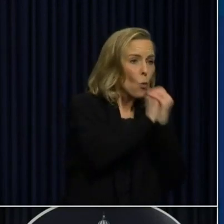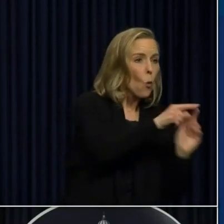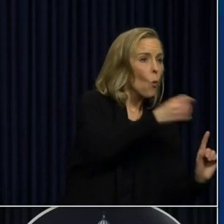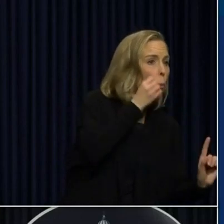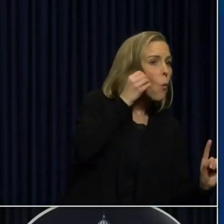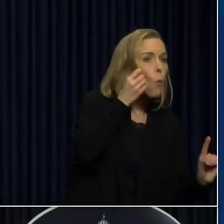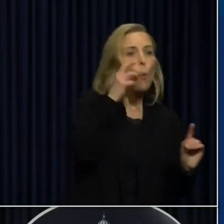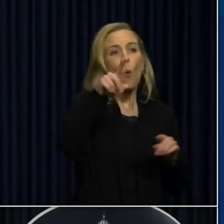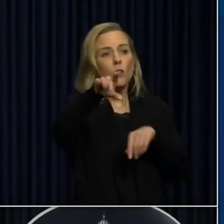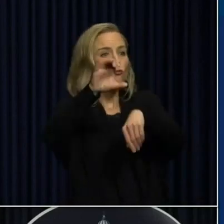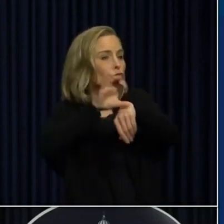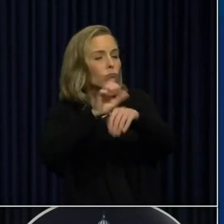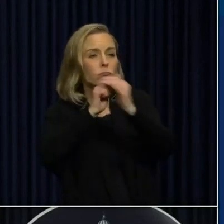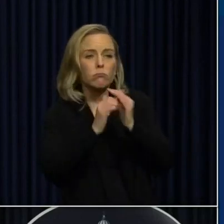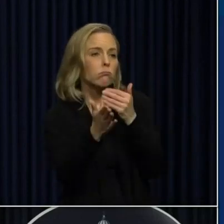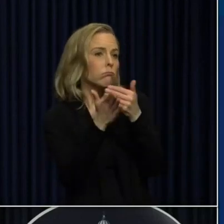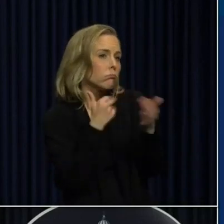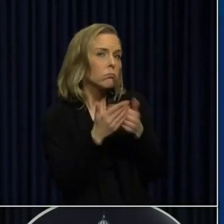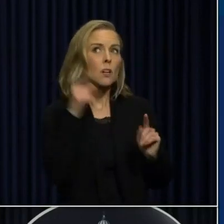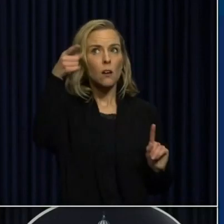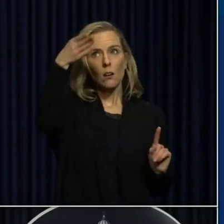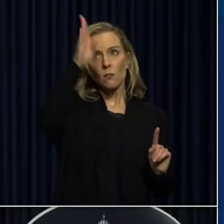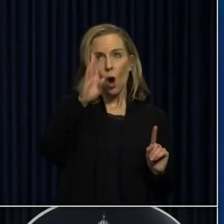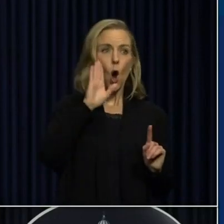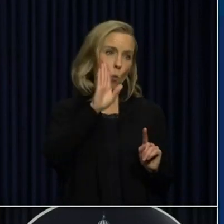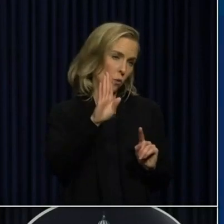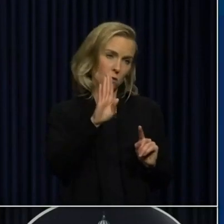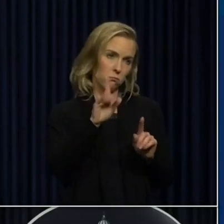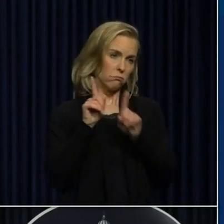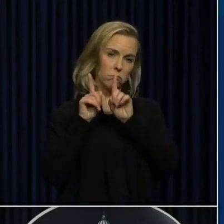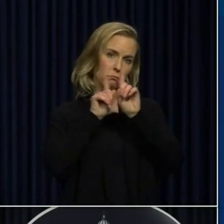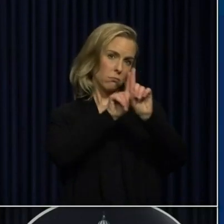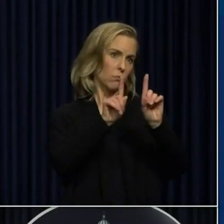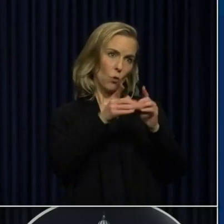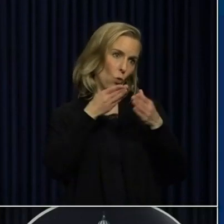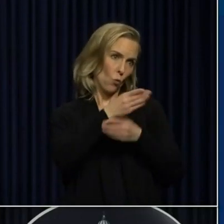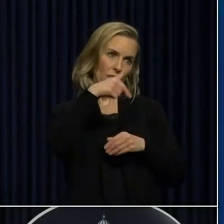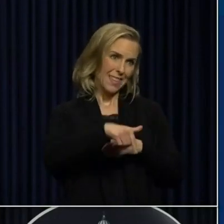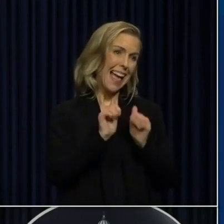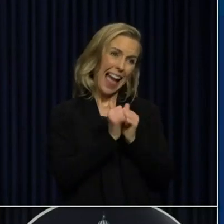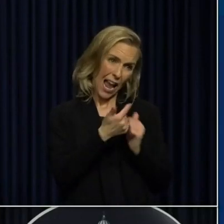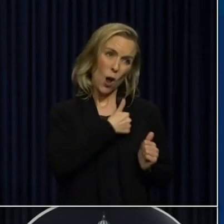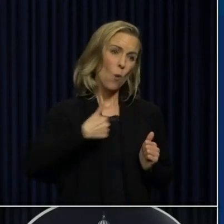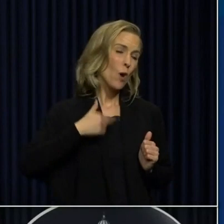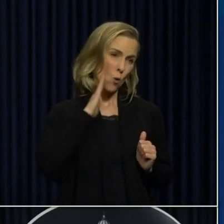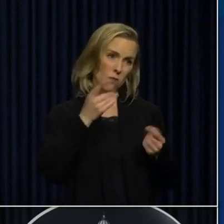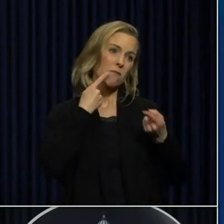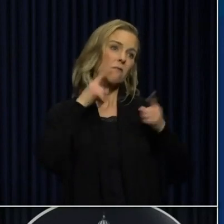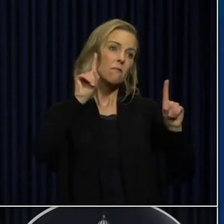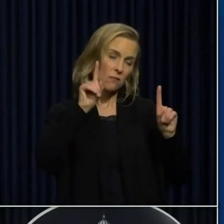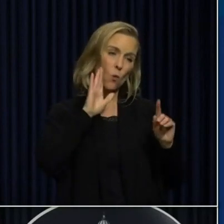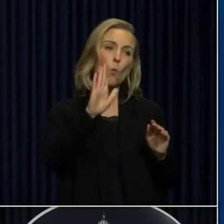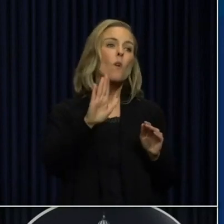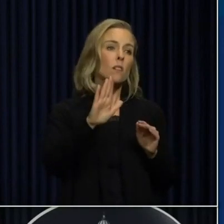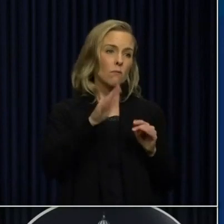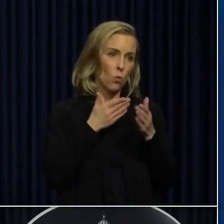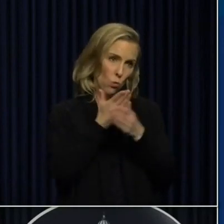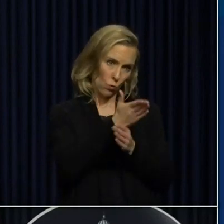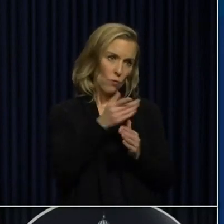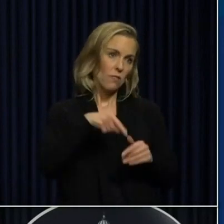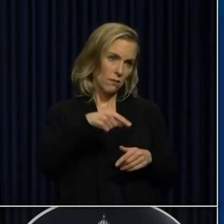that we realize God goes with us through this. That's how we're going to get through this. We're going to get through this